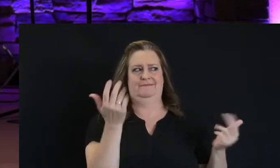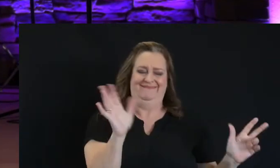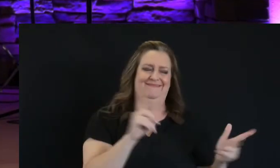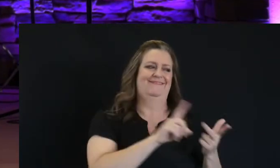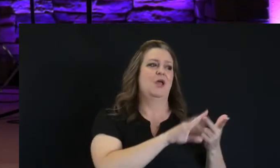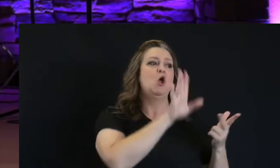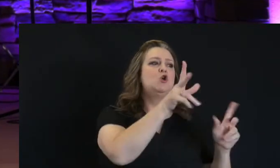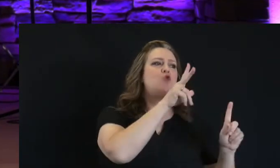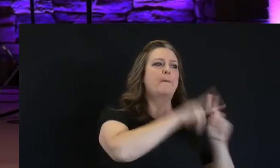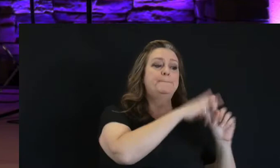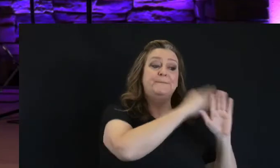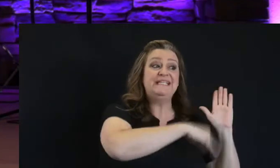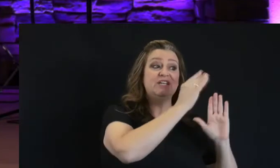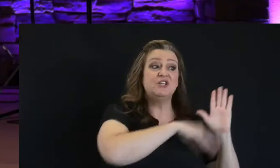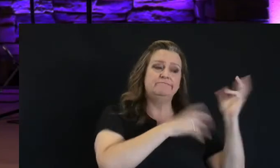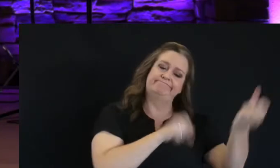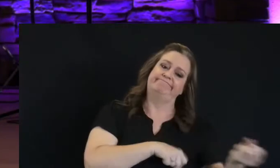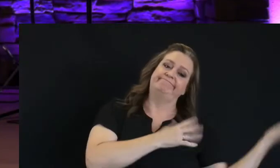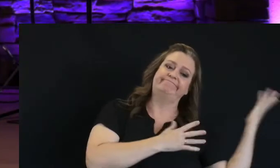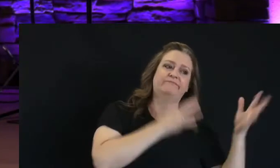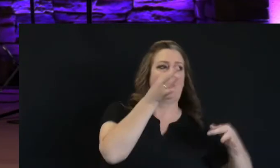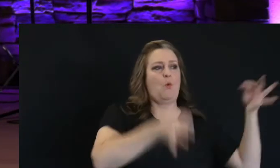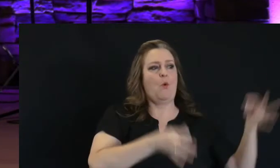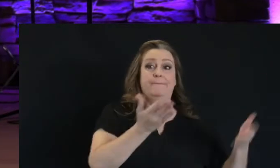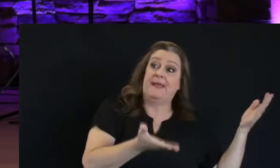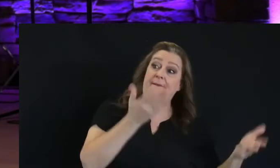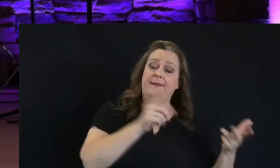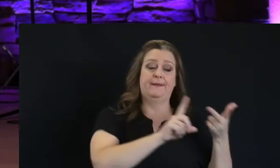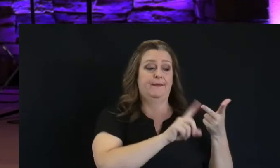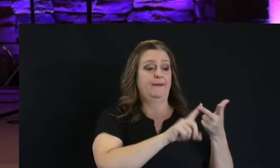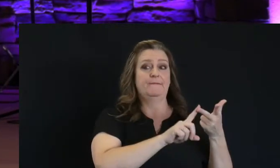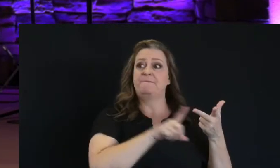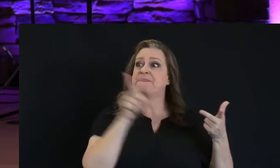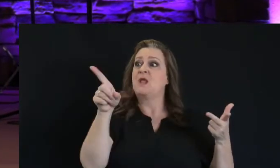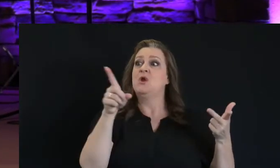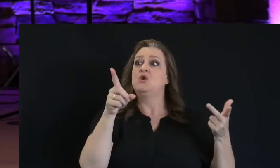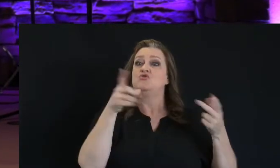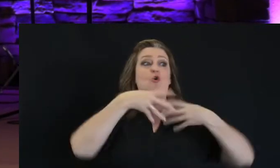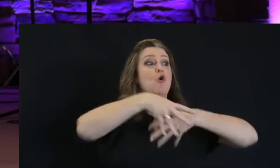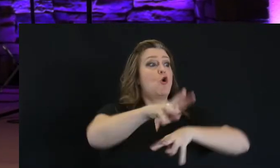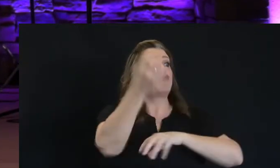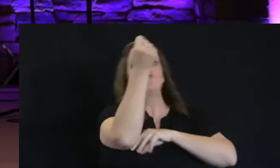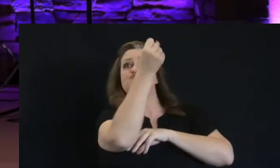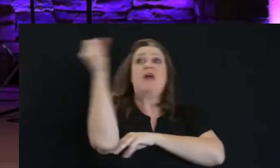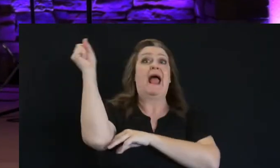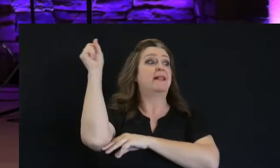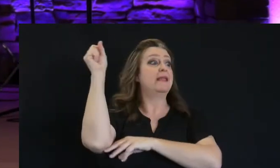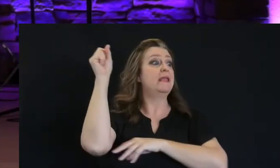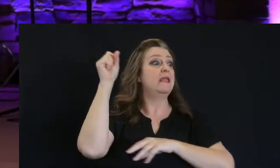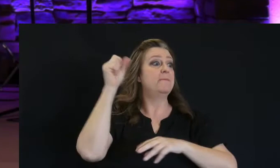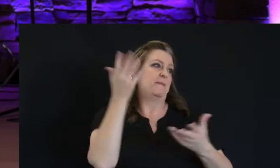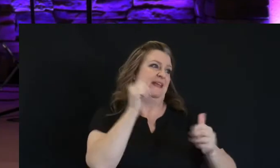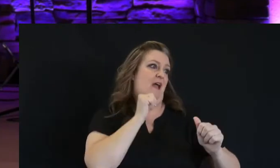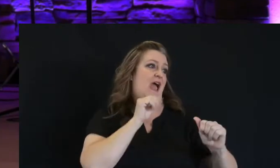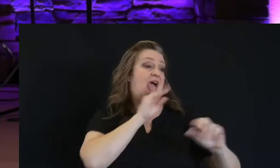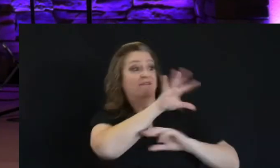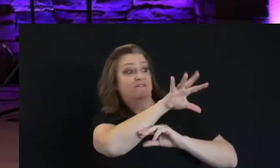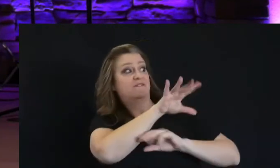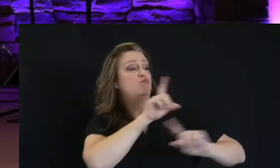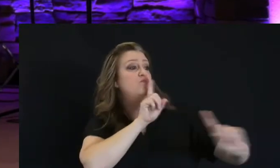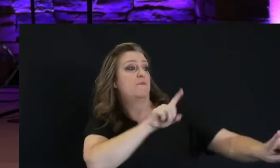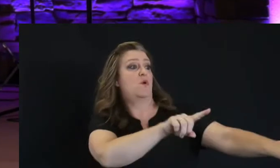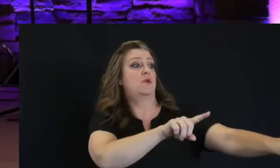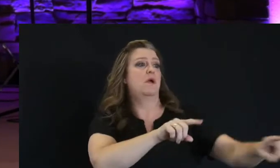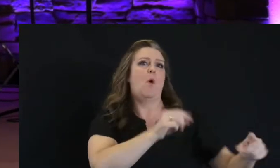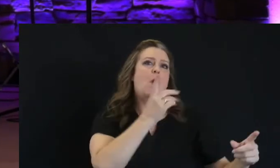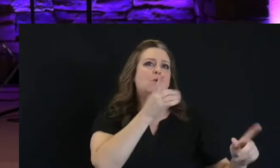Your petition may get thrown out in court. Your rally might not get reported on, or if it does get reported on, it will probably be reported